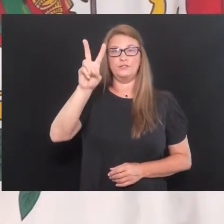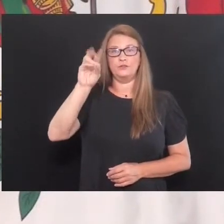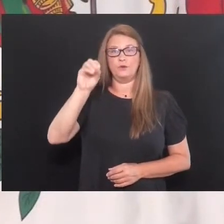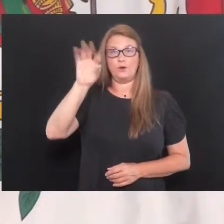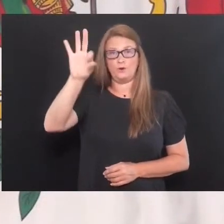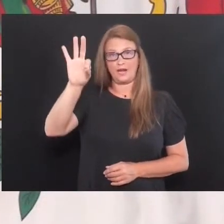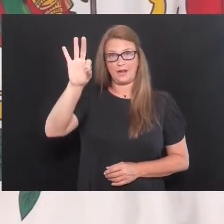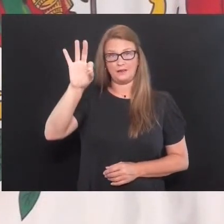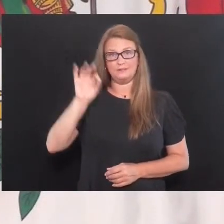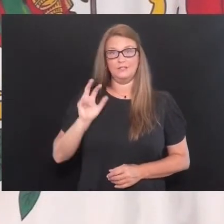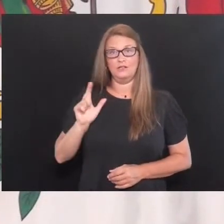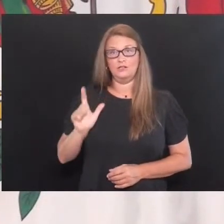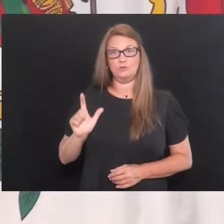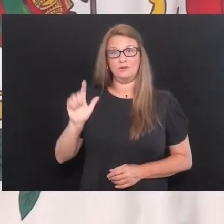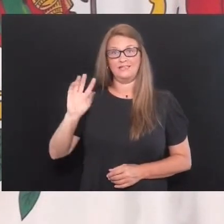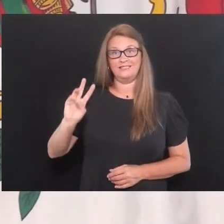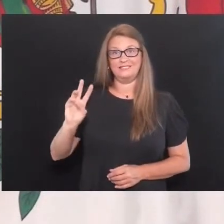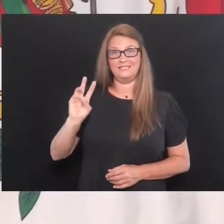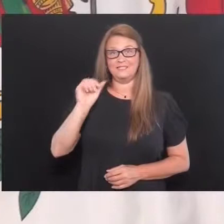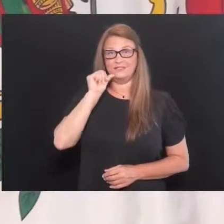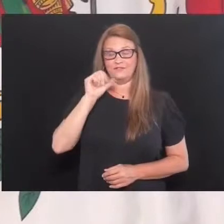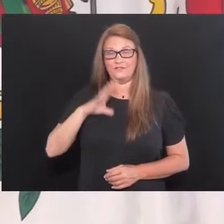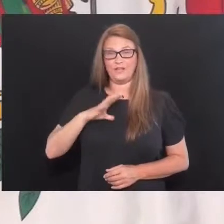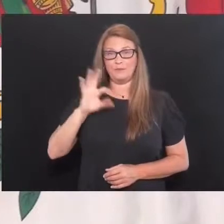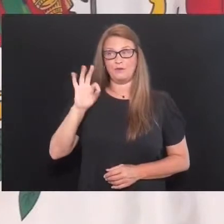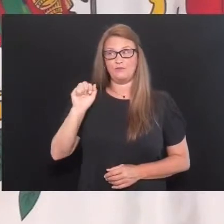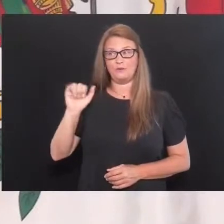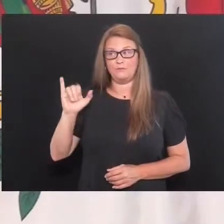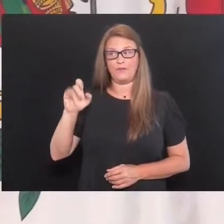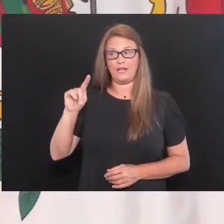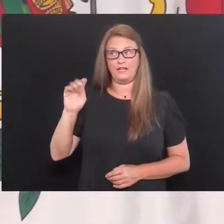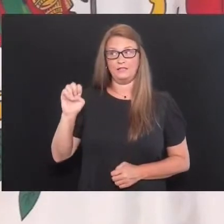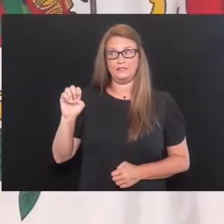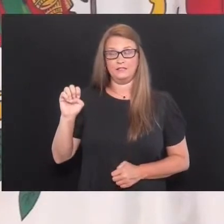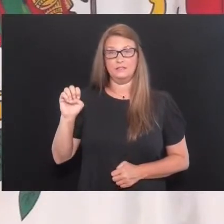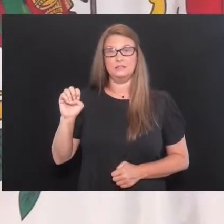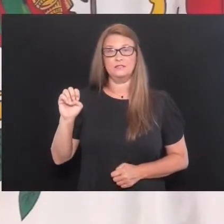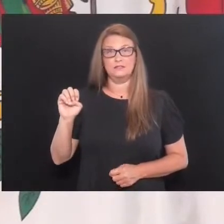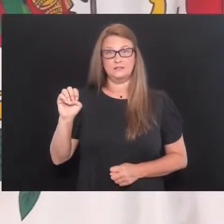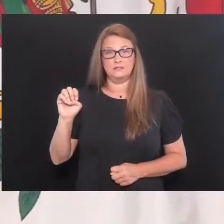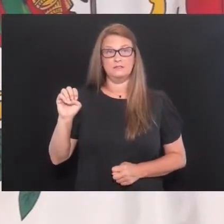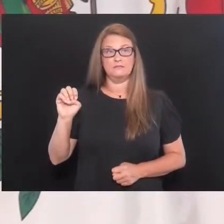32,109th death, a 26-year-old female from Fayette County.